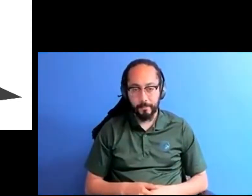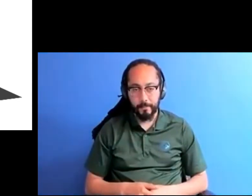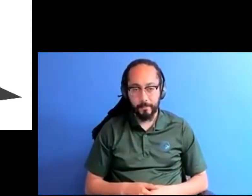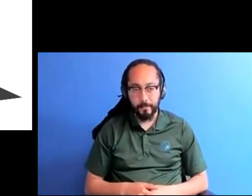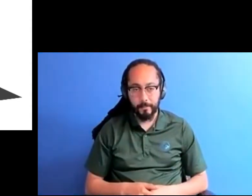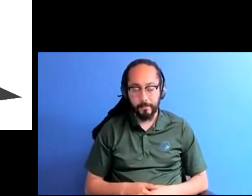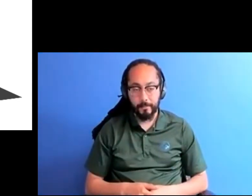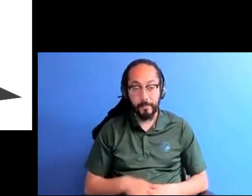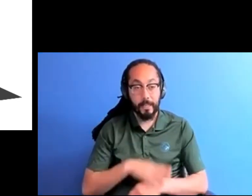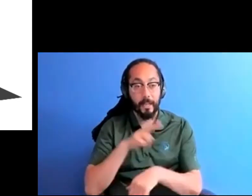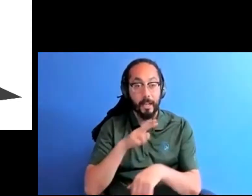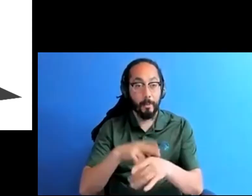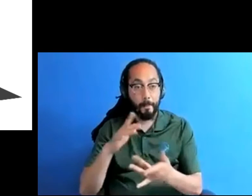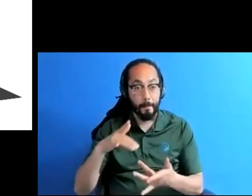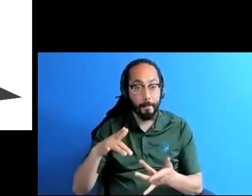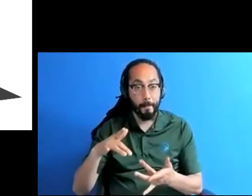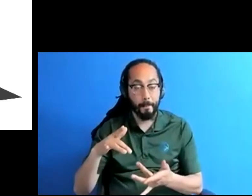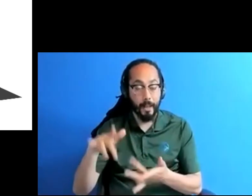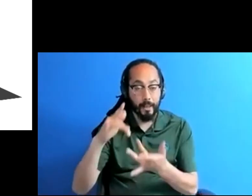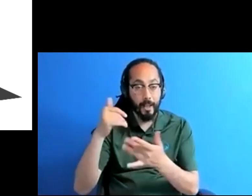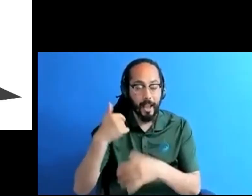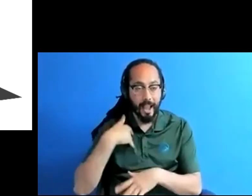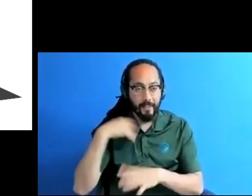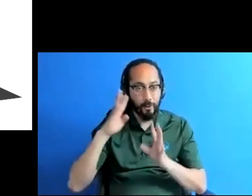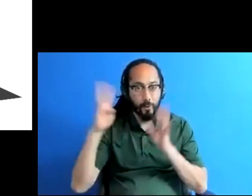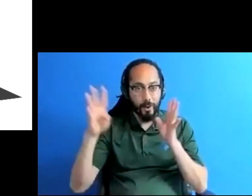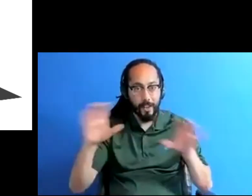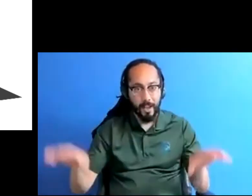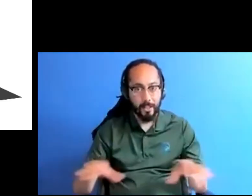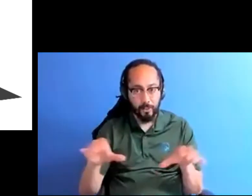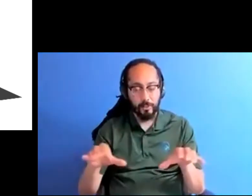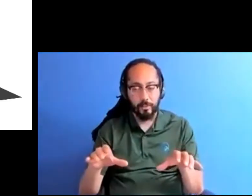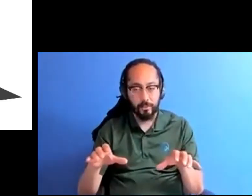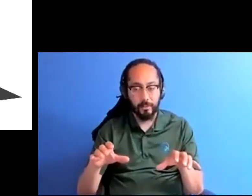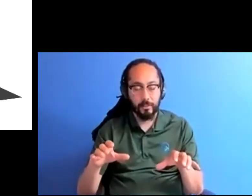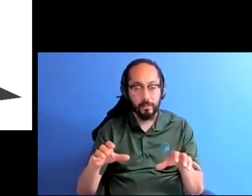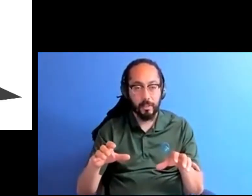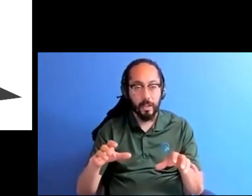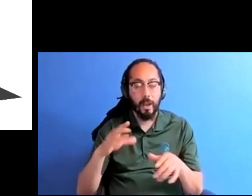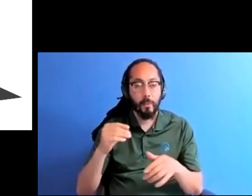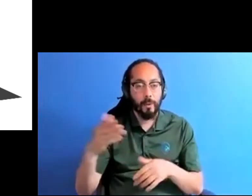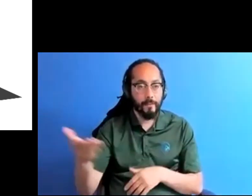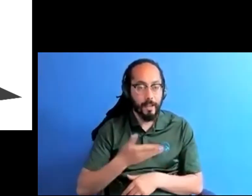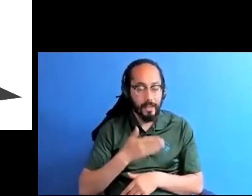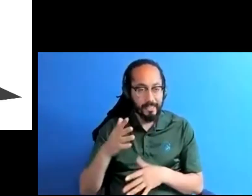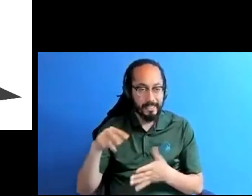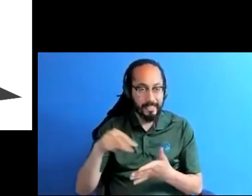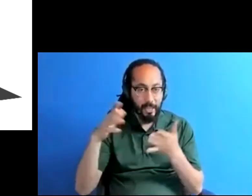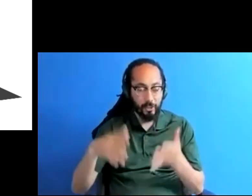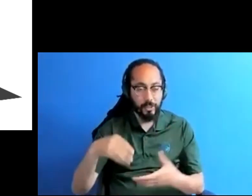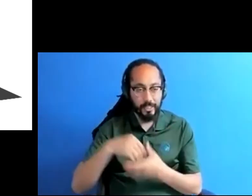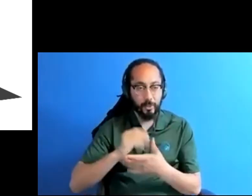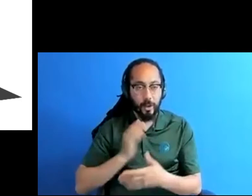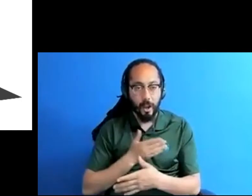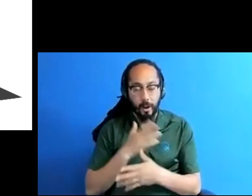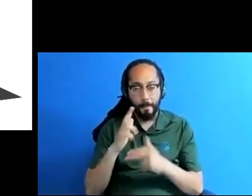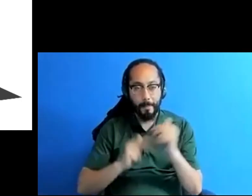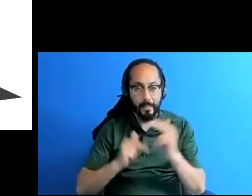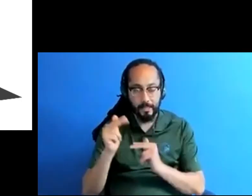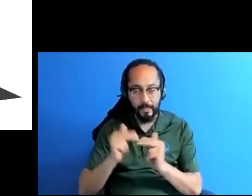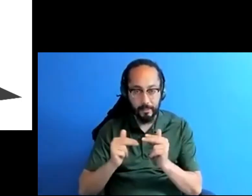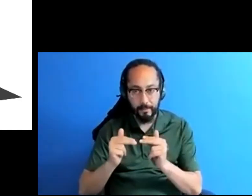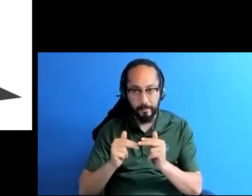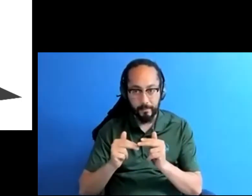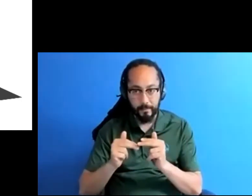creative action, where we have our open spaces where we invite dancers into our building and allow them to use our performance spaces.